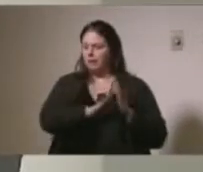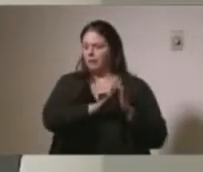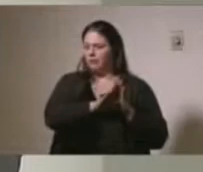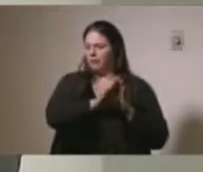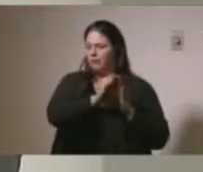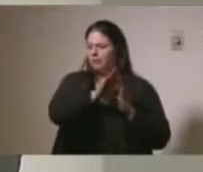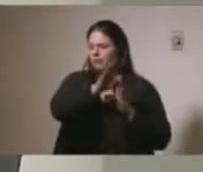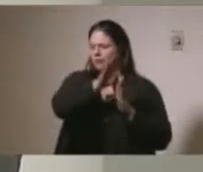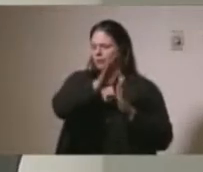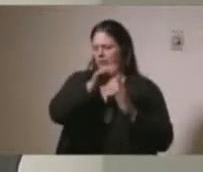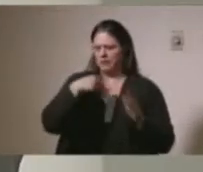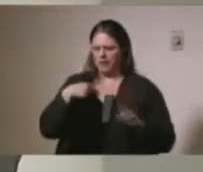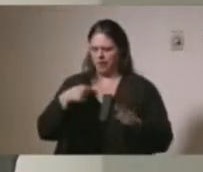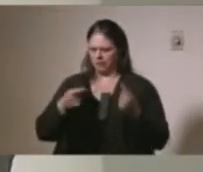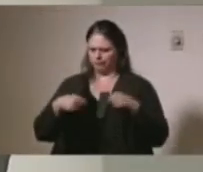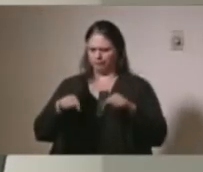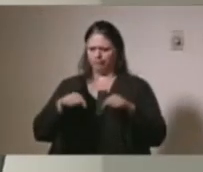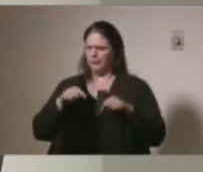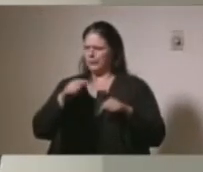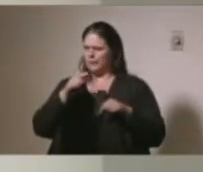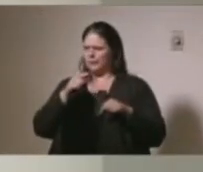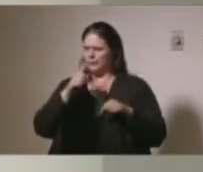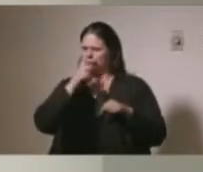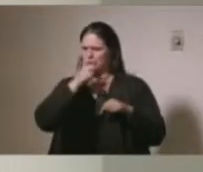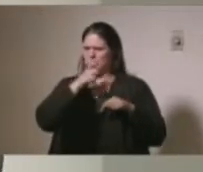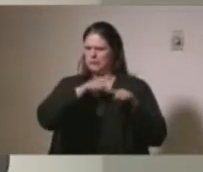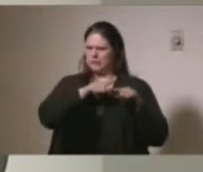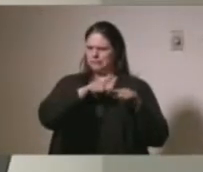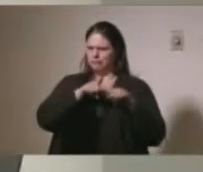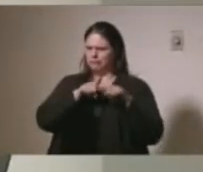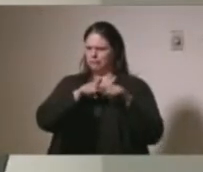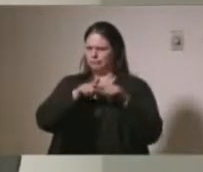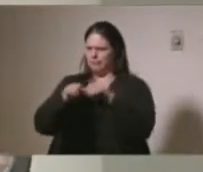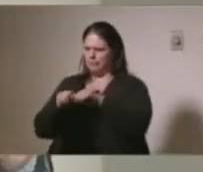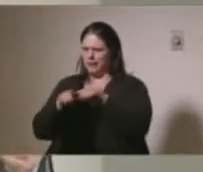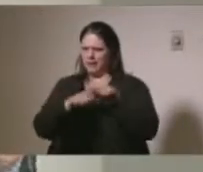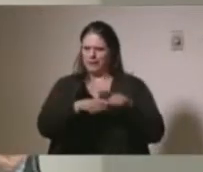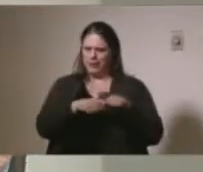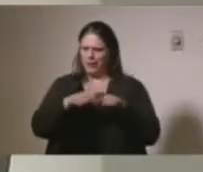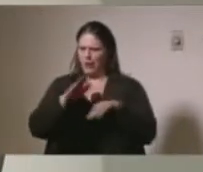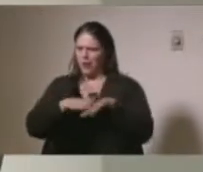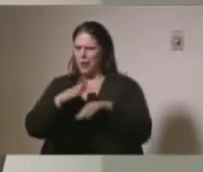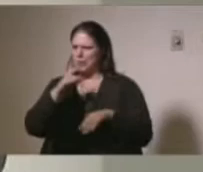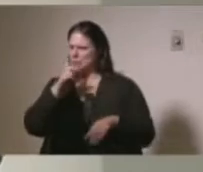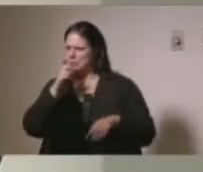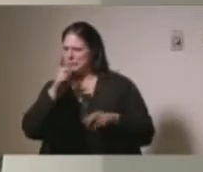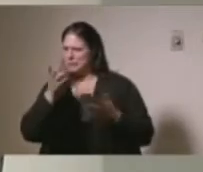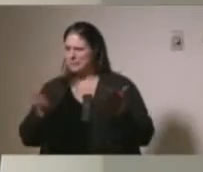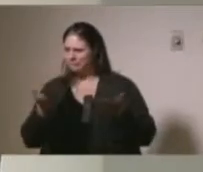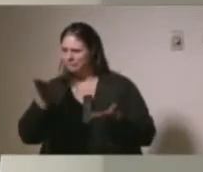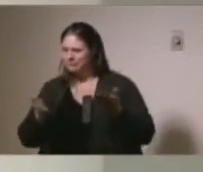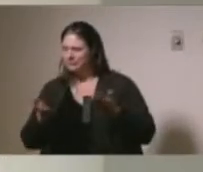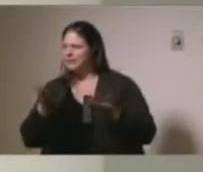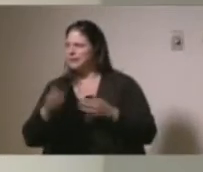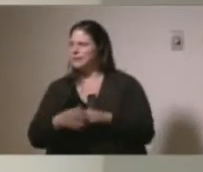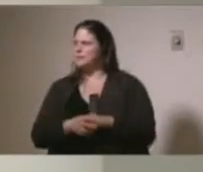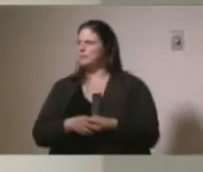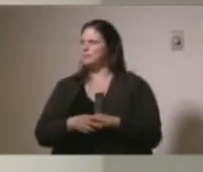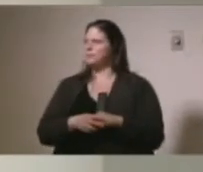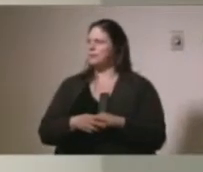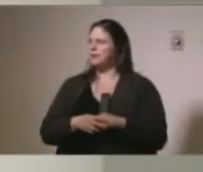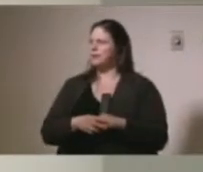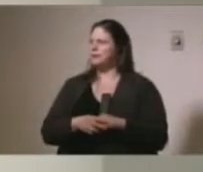most? Because what's happening is, in my draft, I said the petulant